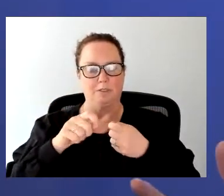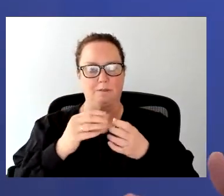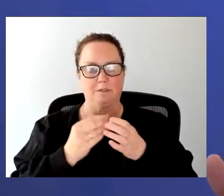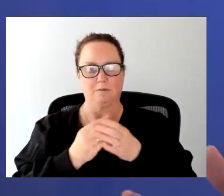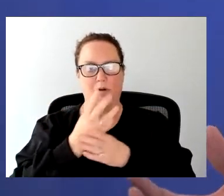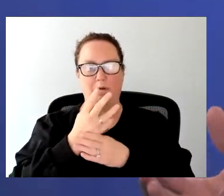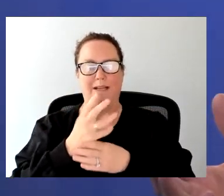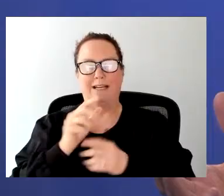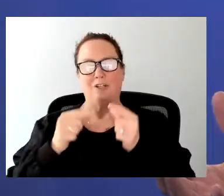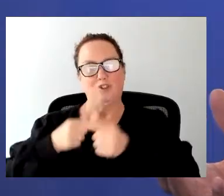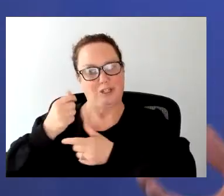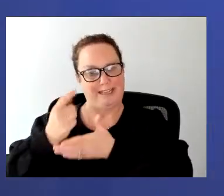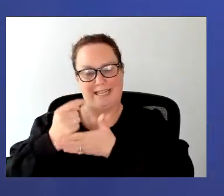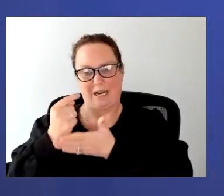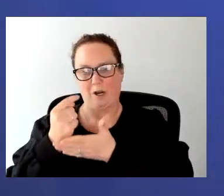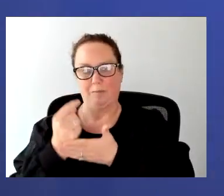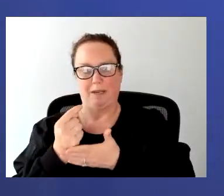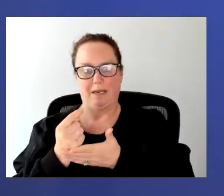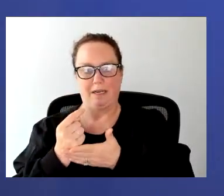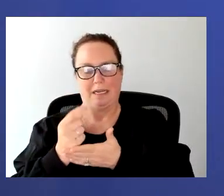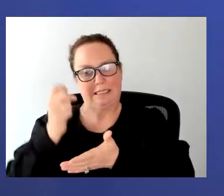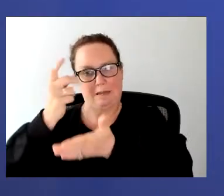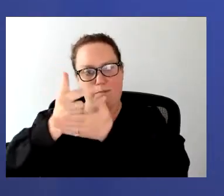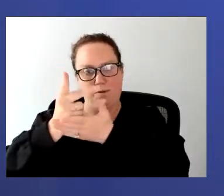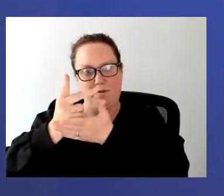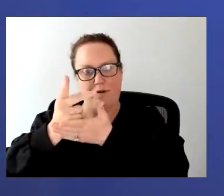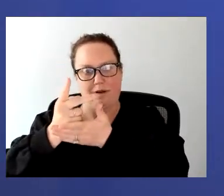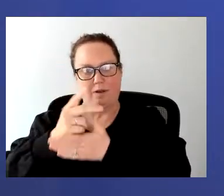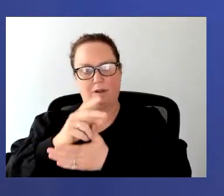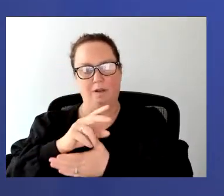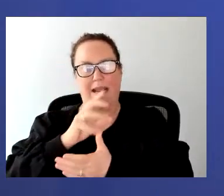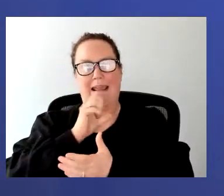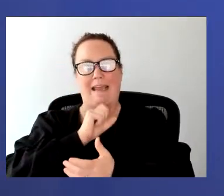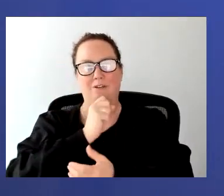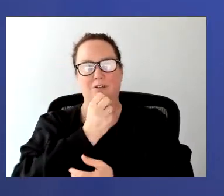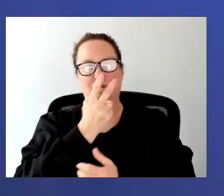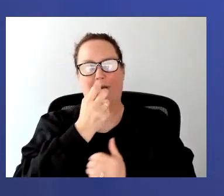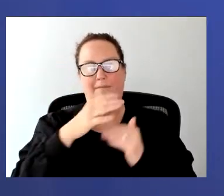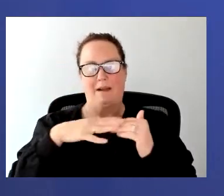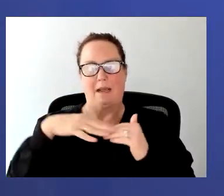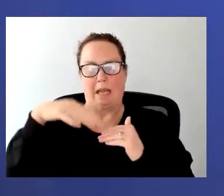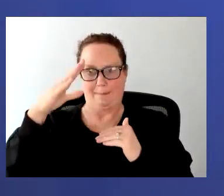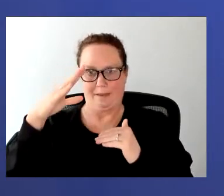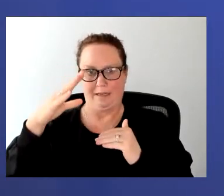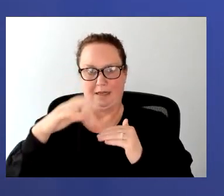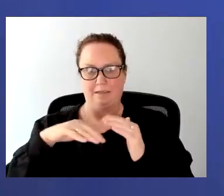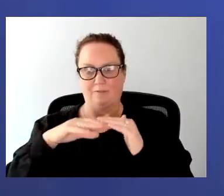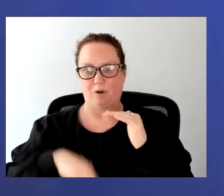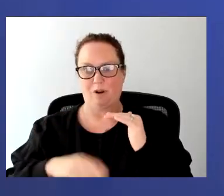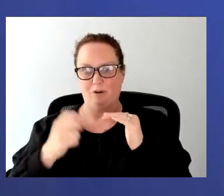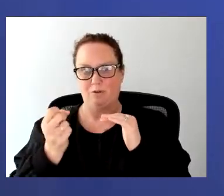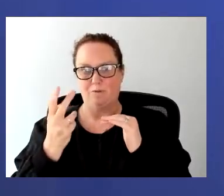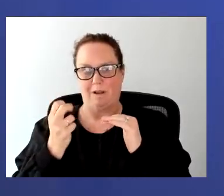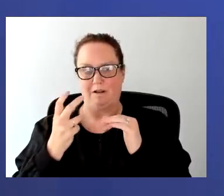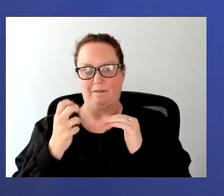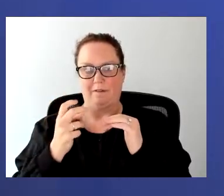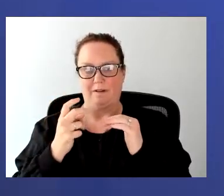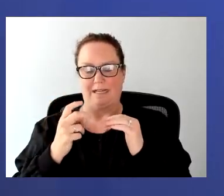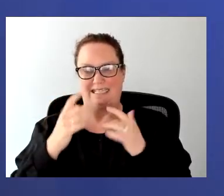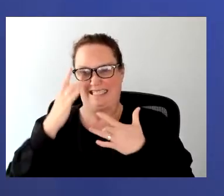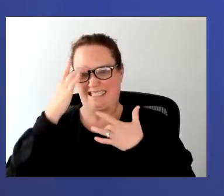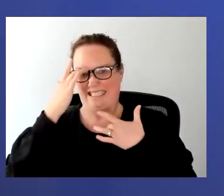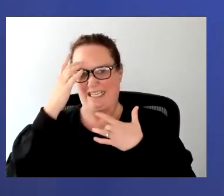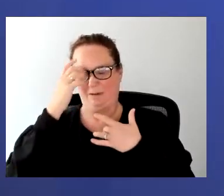is only approved for people ages 12 and above. So if you're 12 and below and very ill with sickle